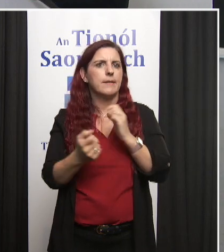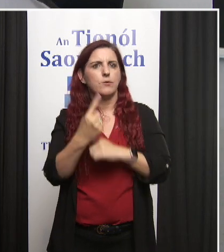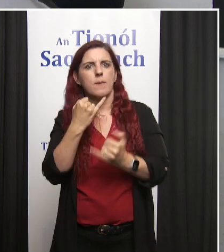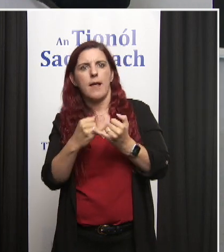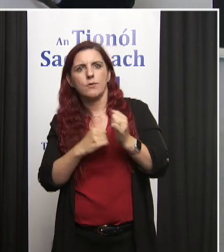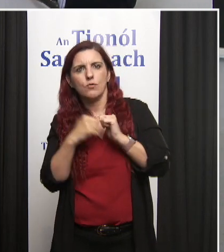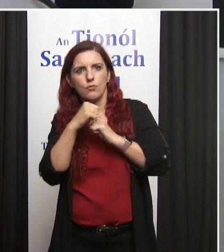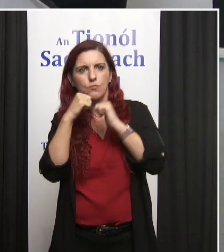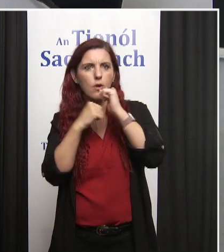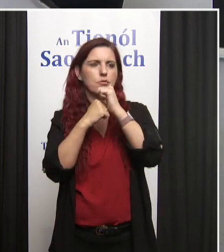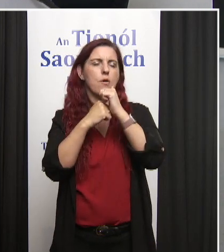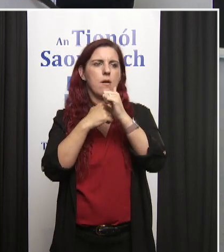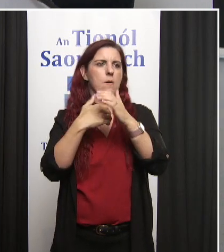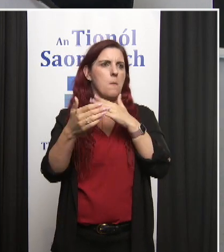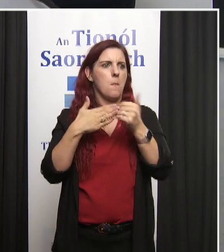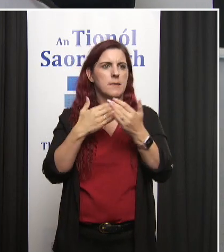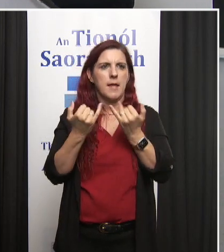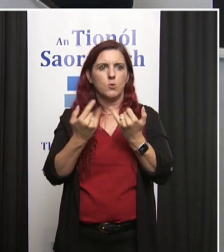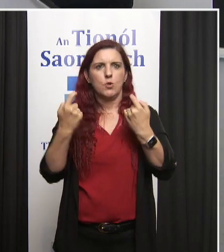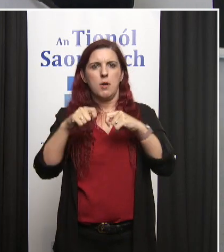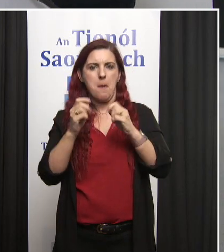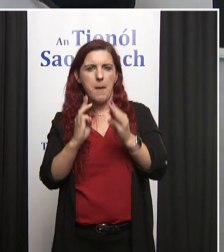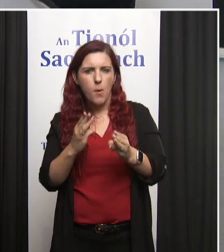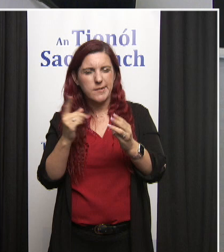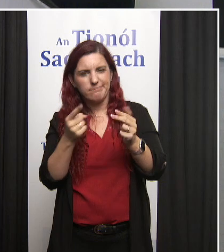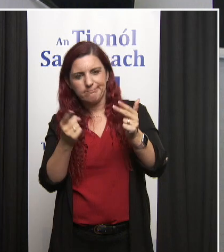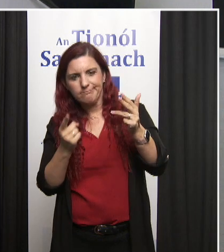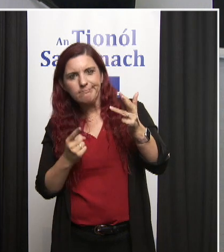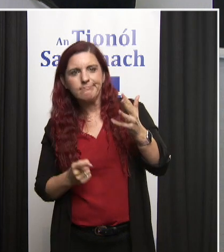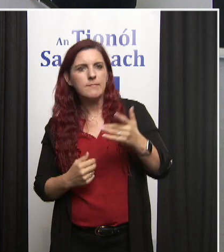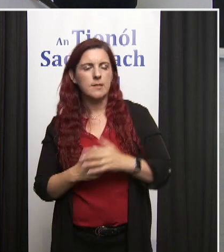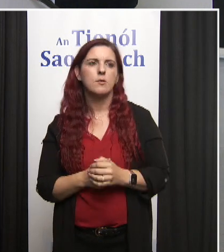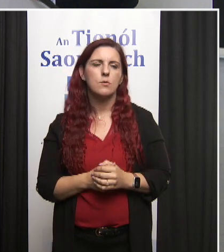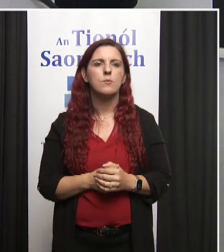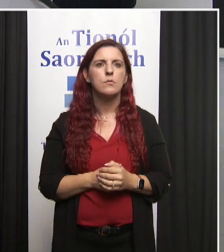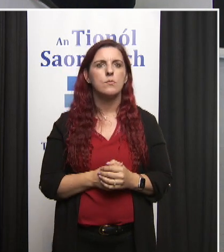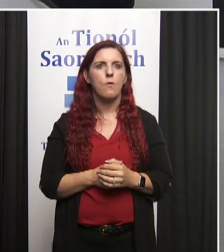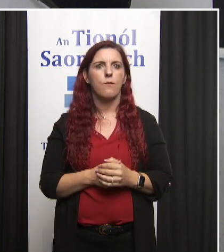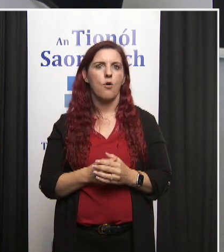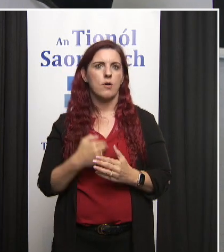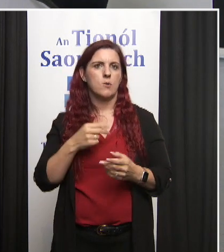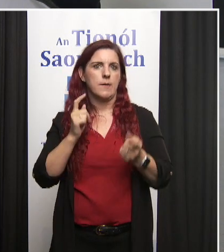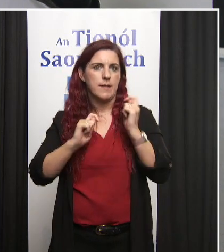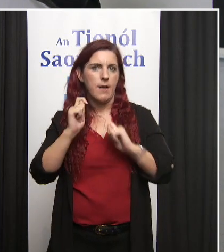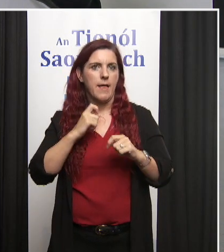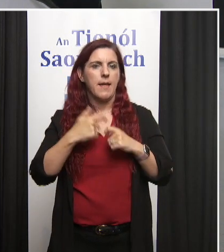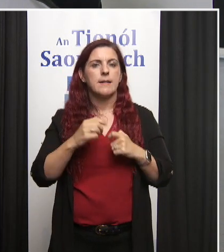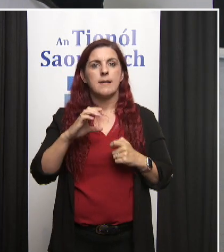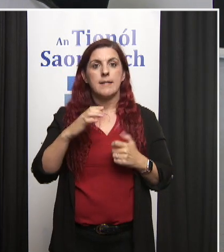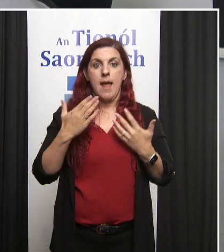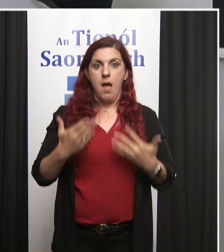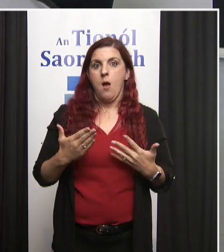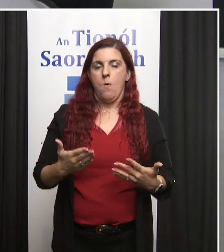structure, what type of devolved powers, and other related matters that are up for consideration, and that the citizens then this